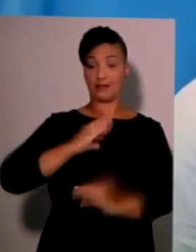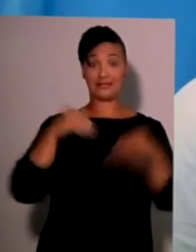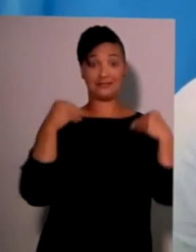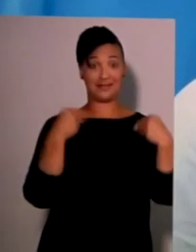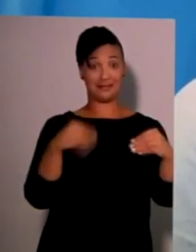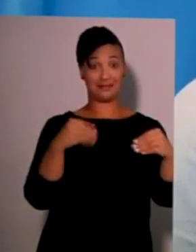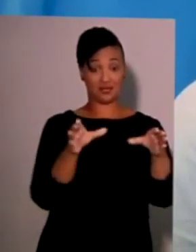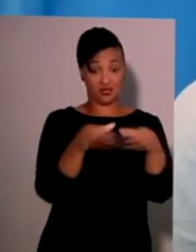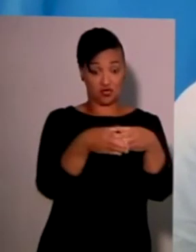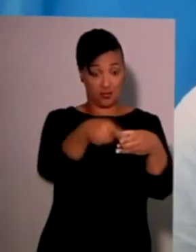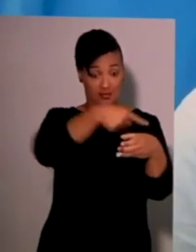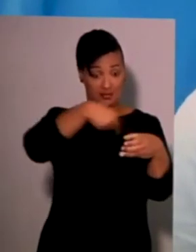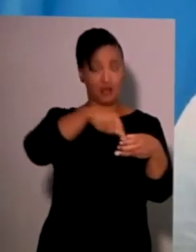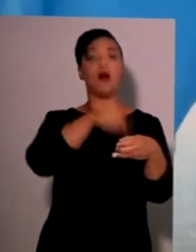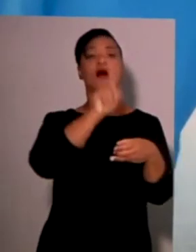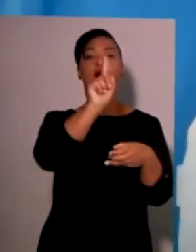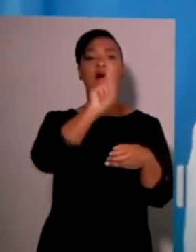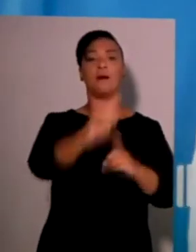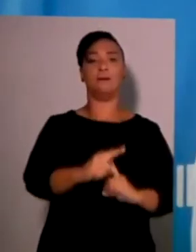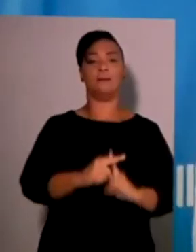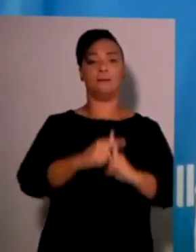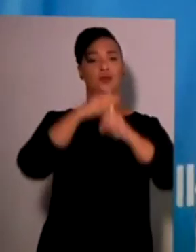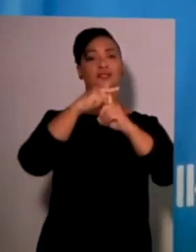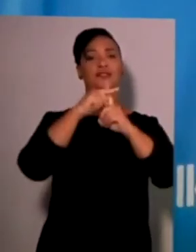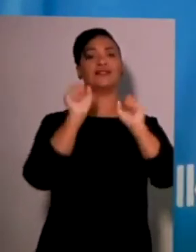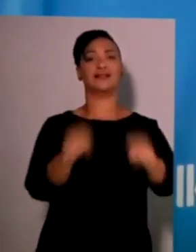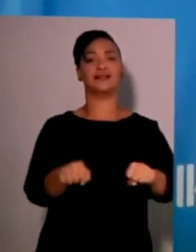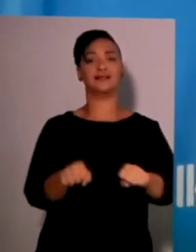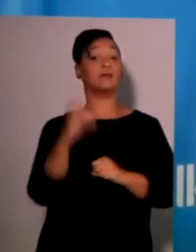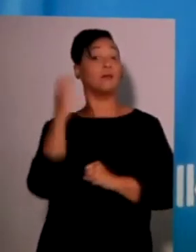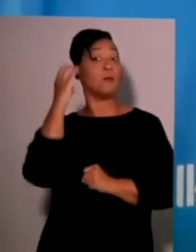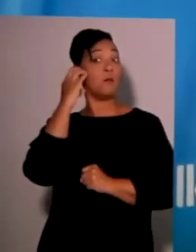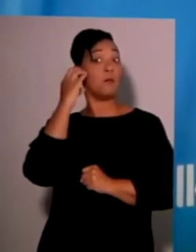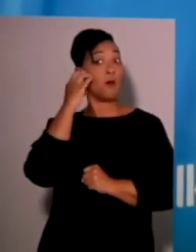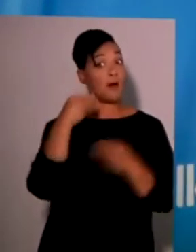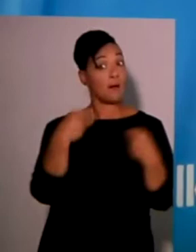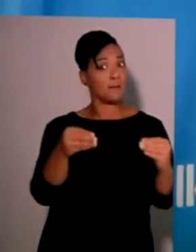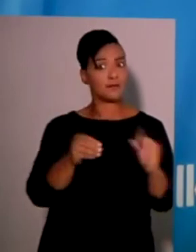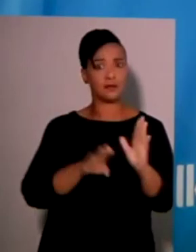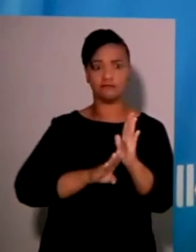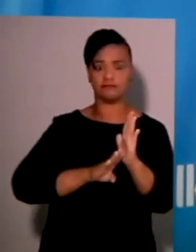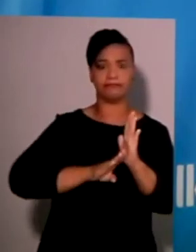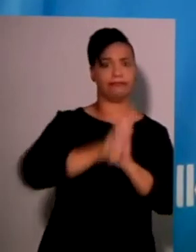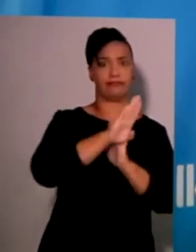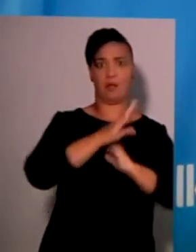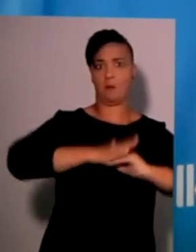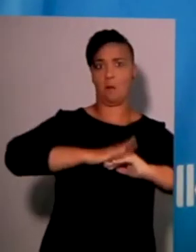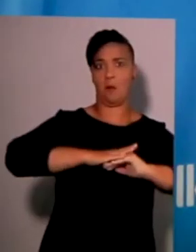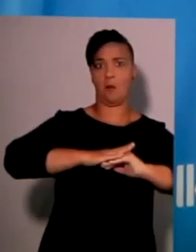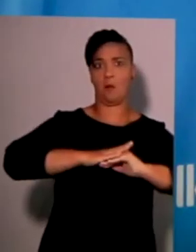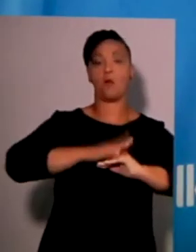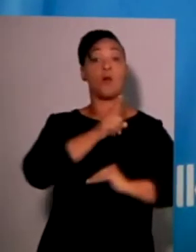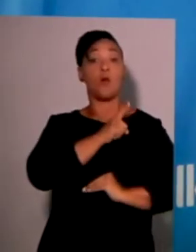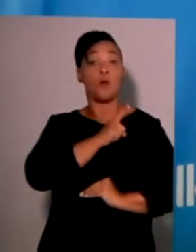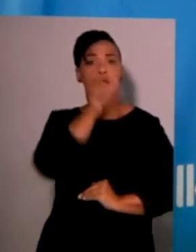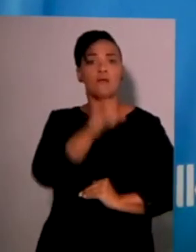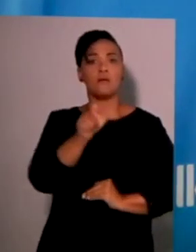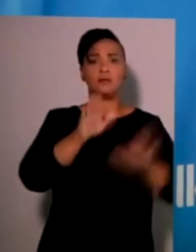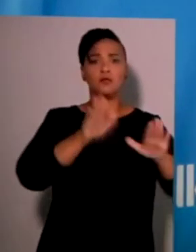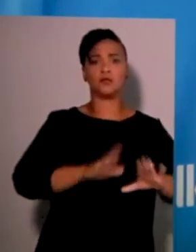is that there was a positive effect there. Mobile business benefited a lot, as I indicated earlier on, with people working from